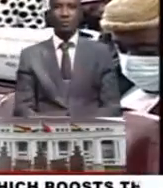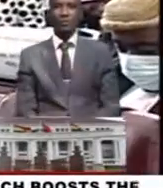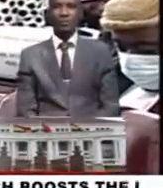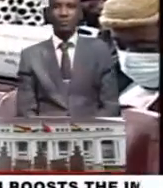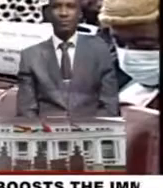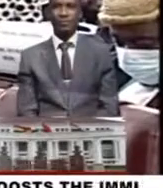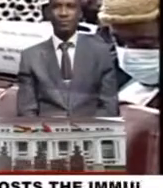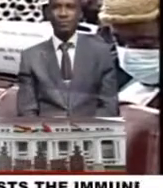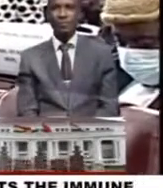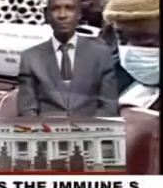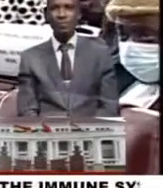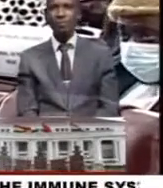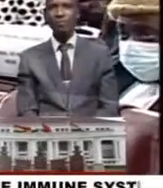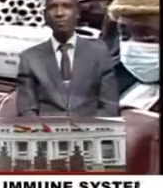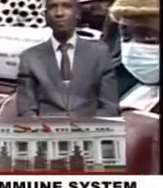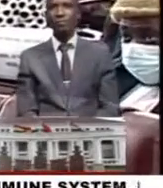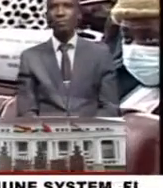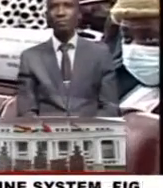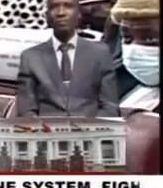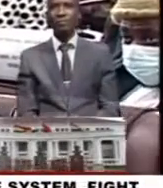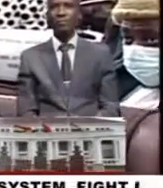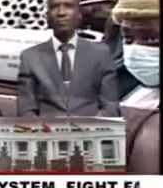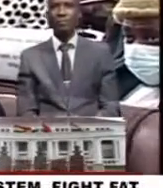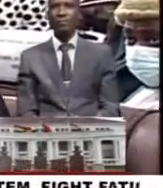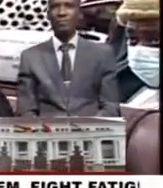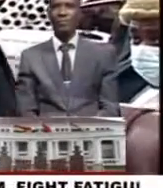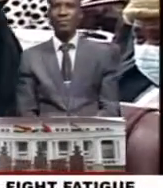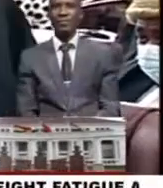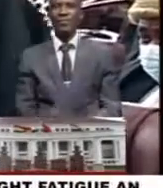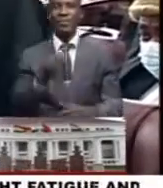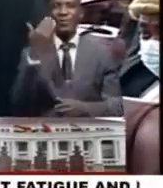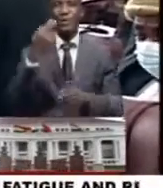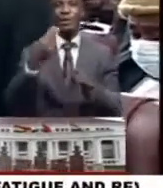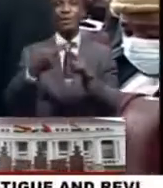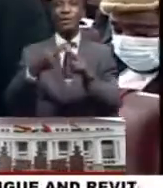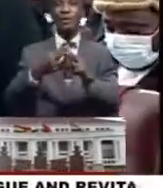Why have you been hiding there, Alexander?